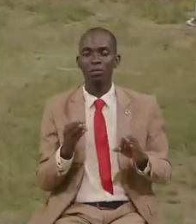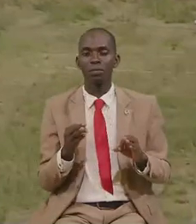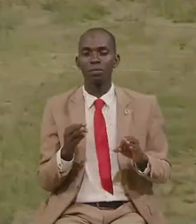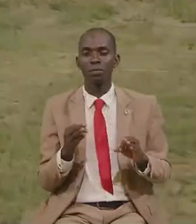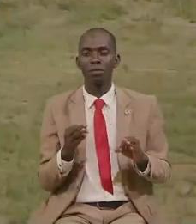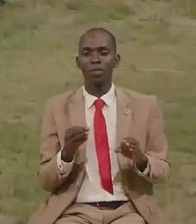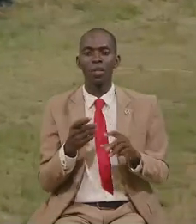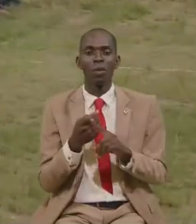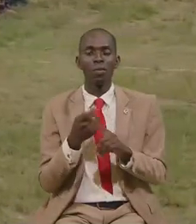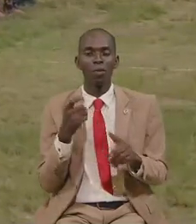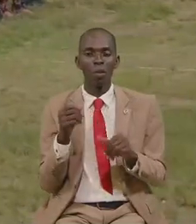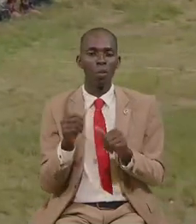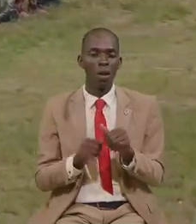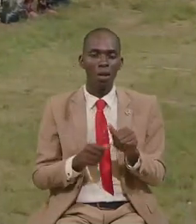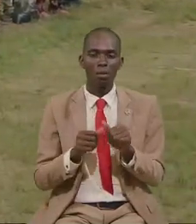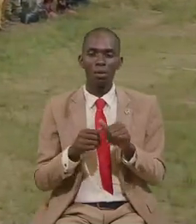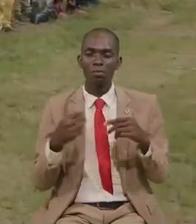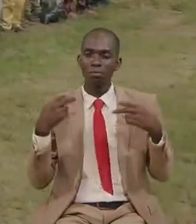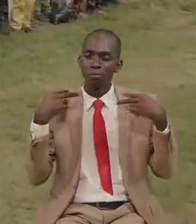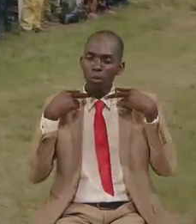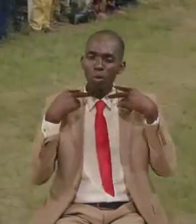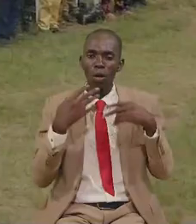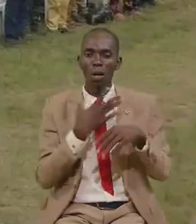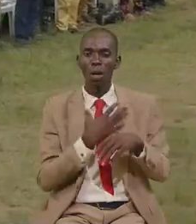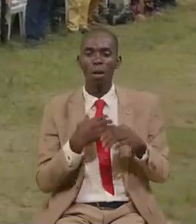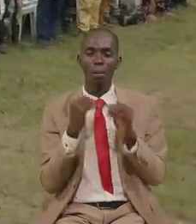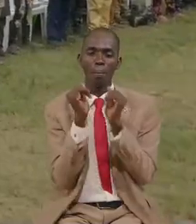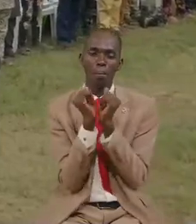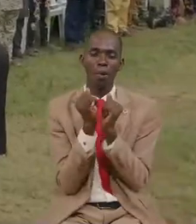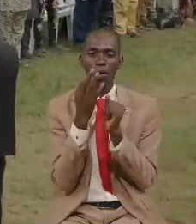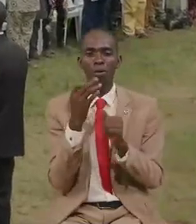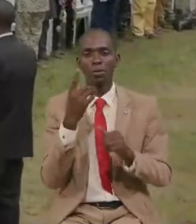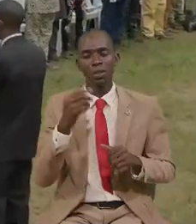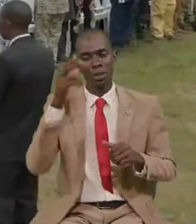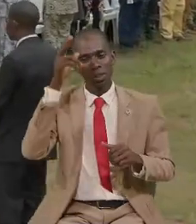from every yoke and bondage of the devil?